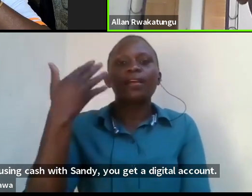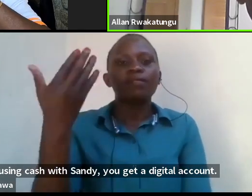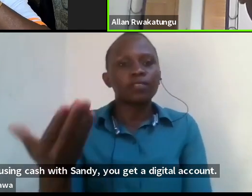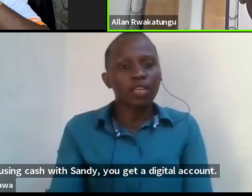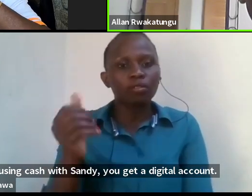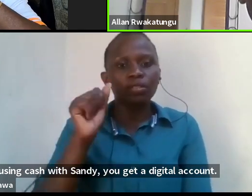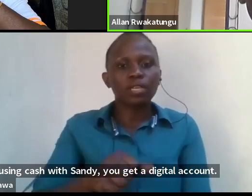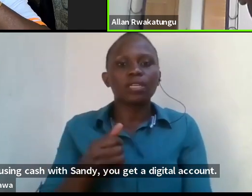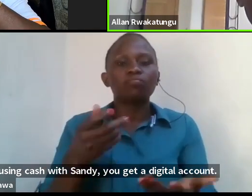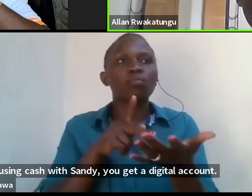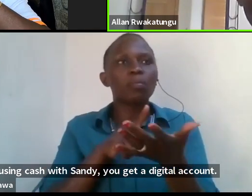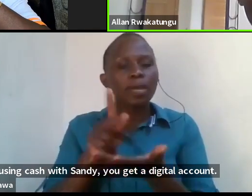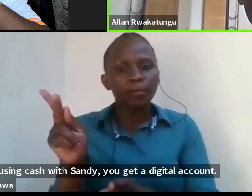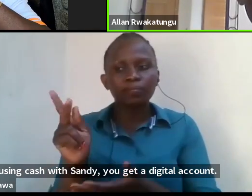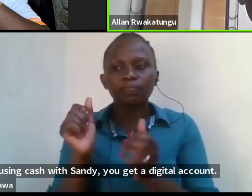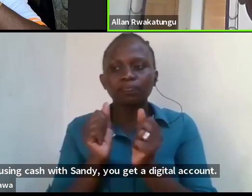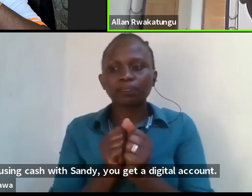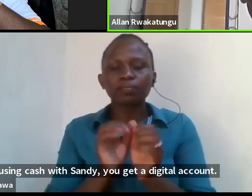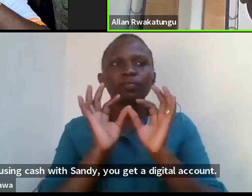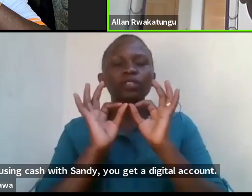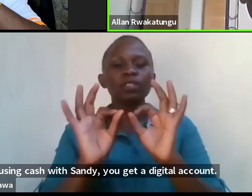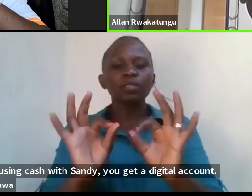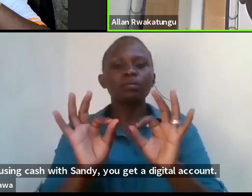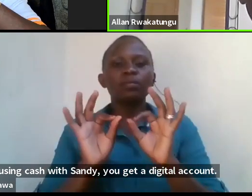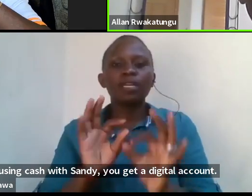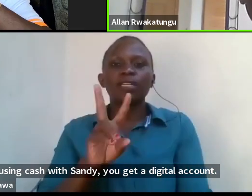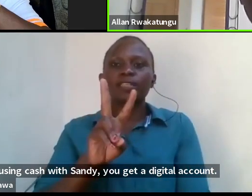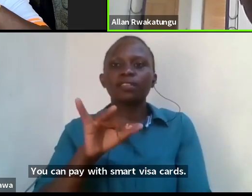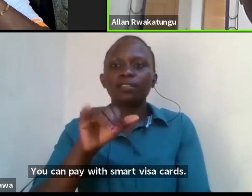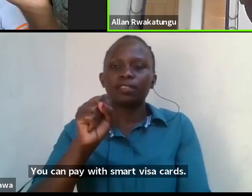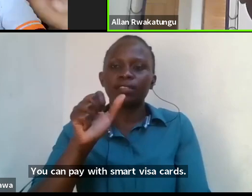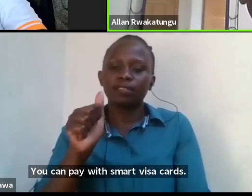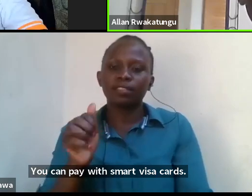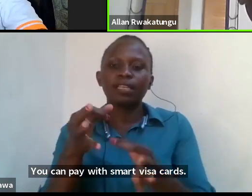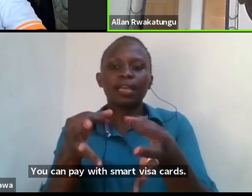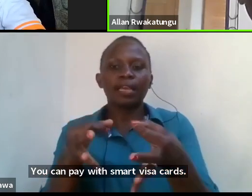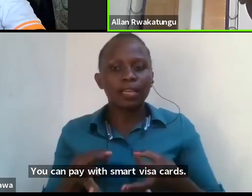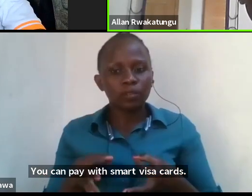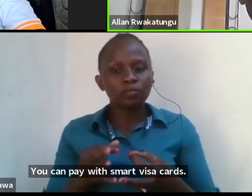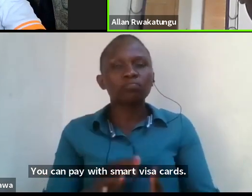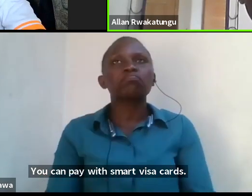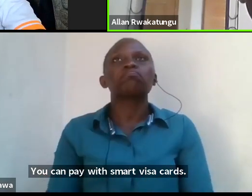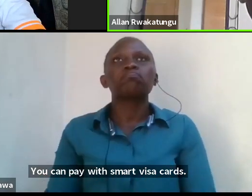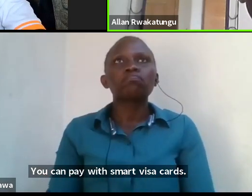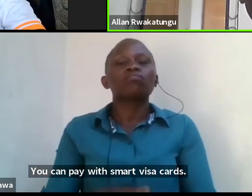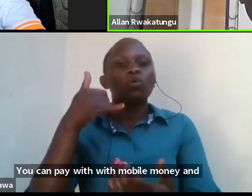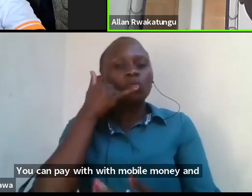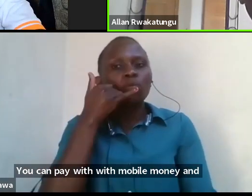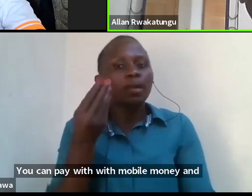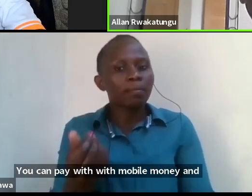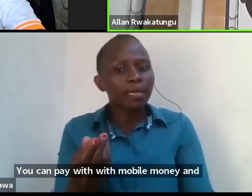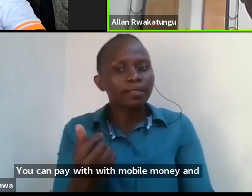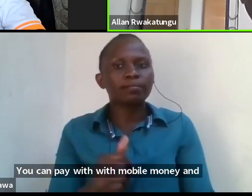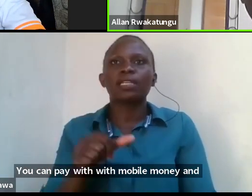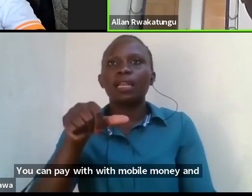You can pay with smart Visa cards. You can pay with mobile money and other